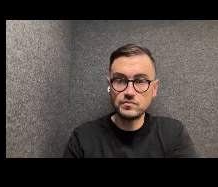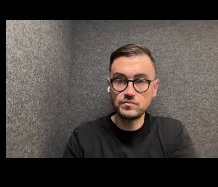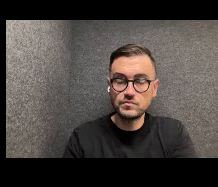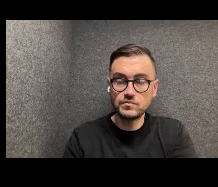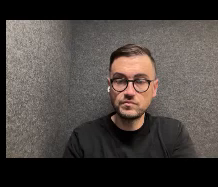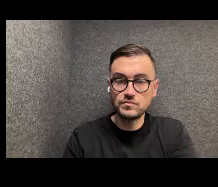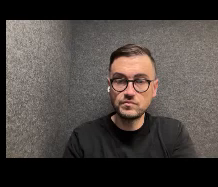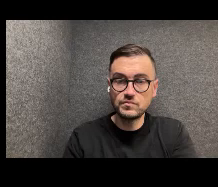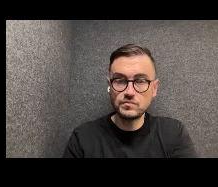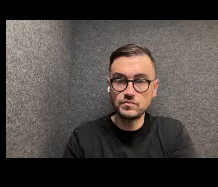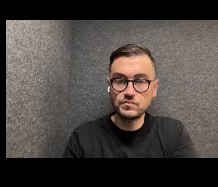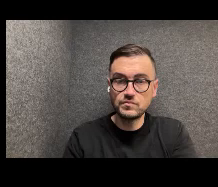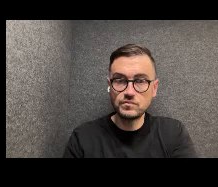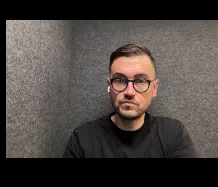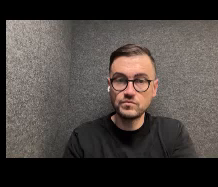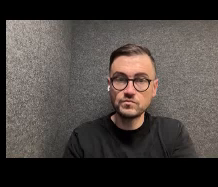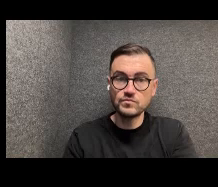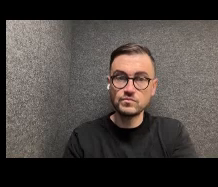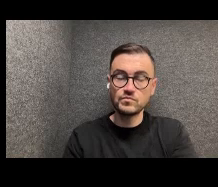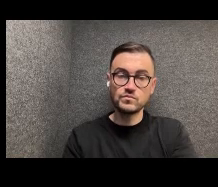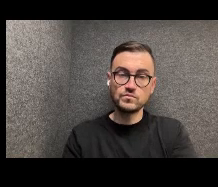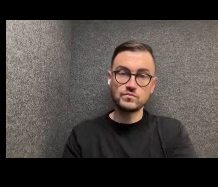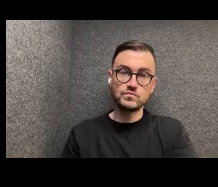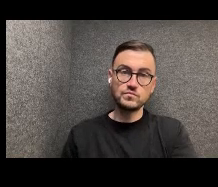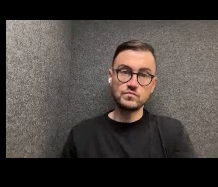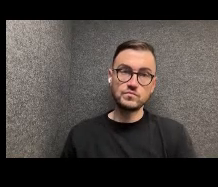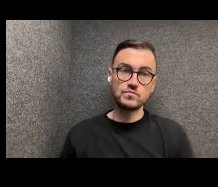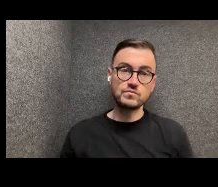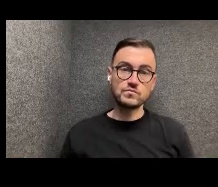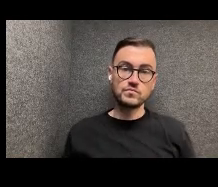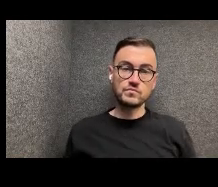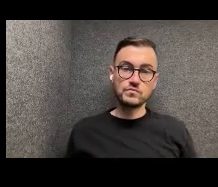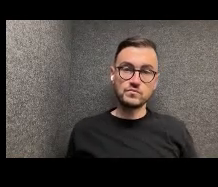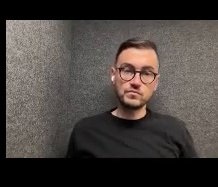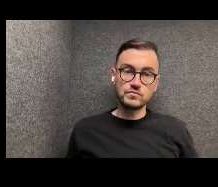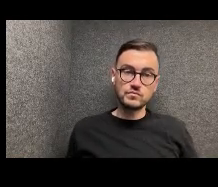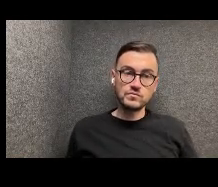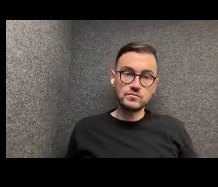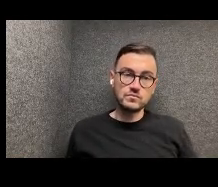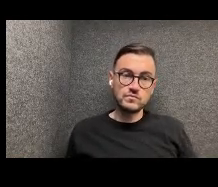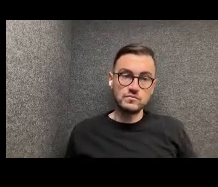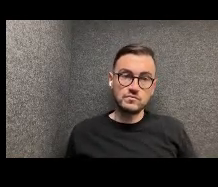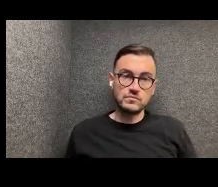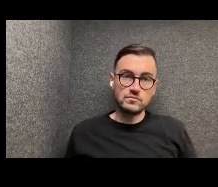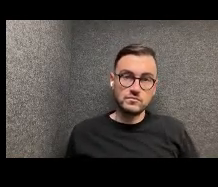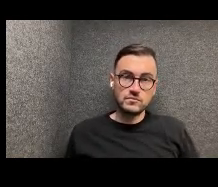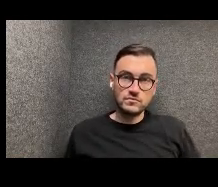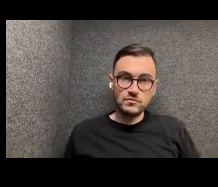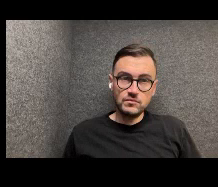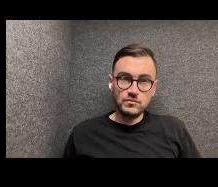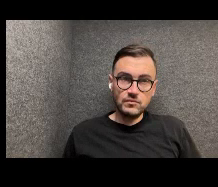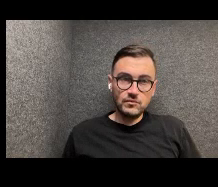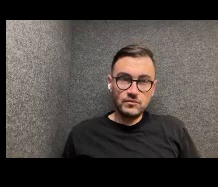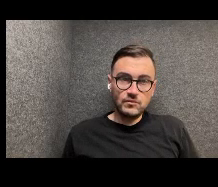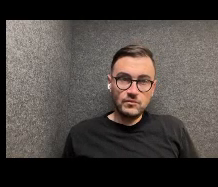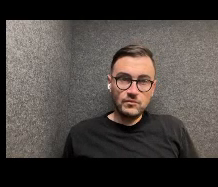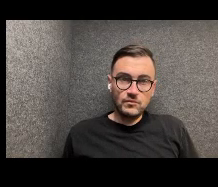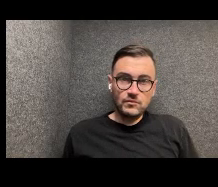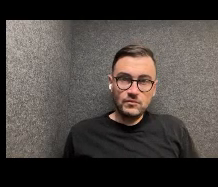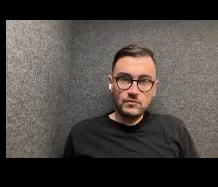back from state APCDs related to substance use disorder treatment because the payers said, we can't figure out who our